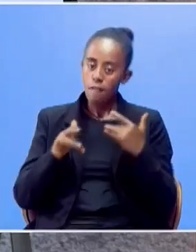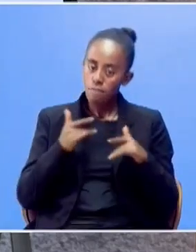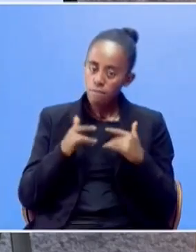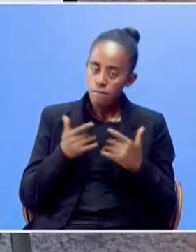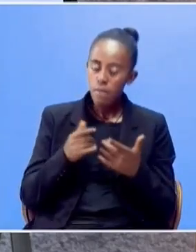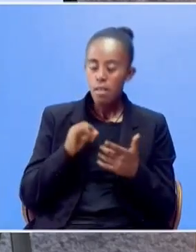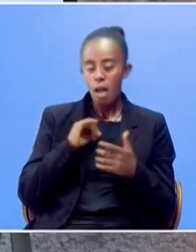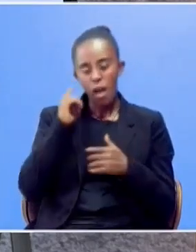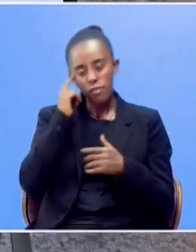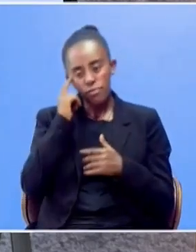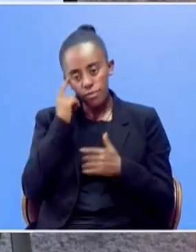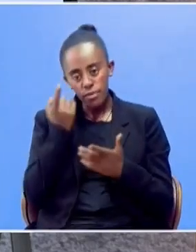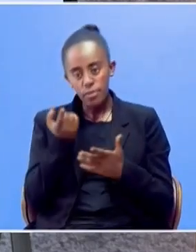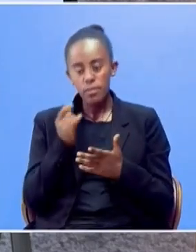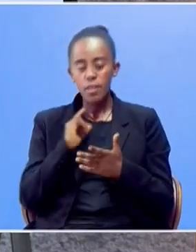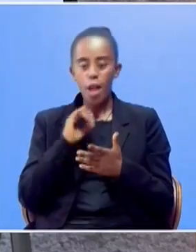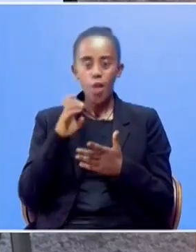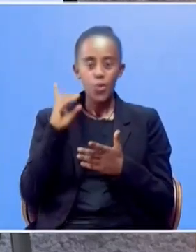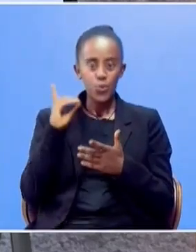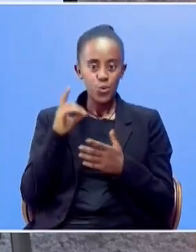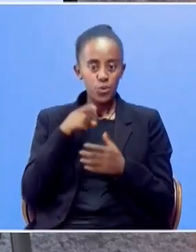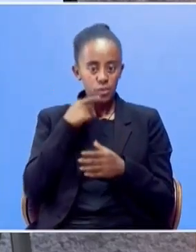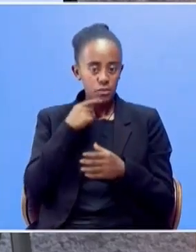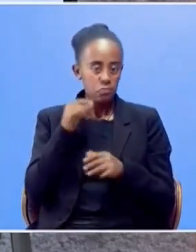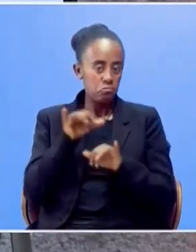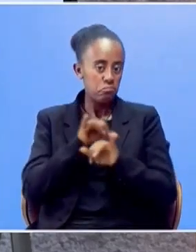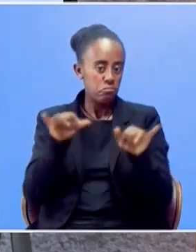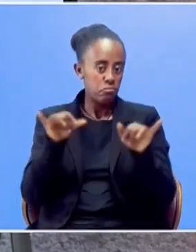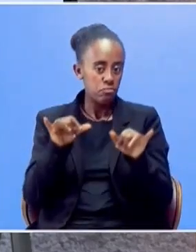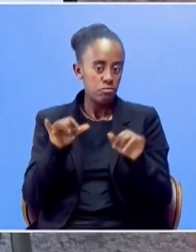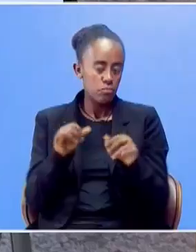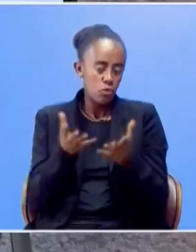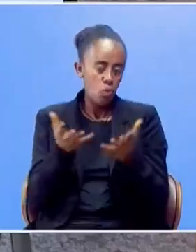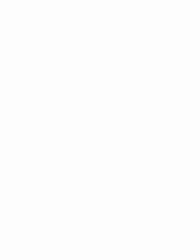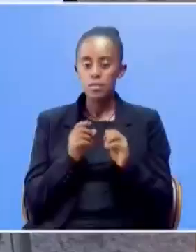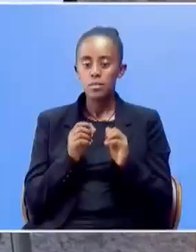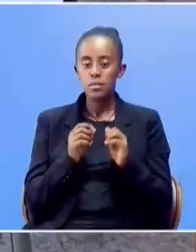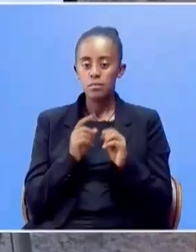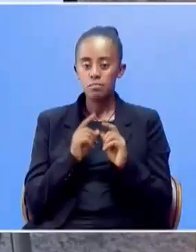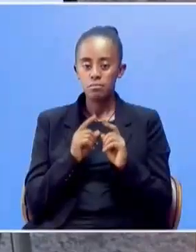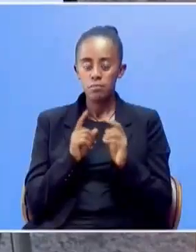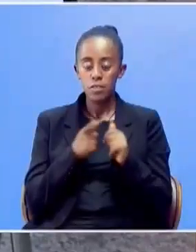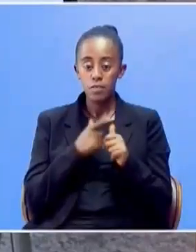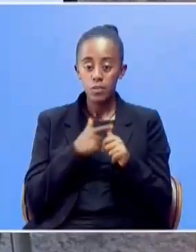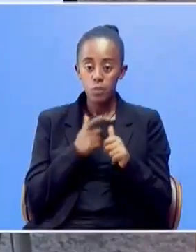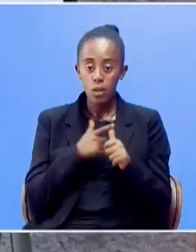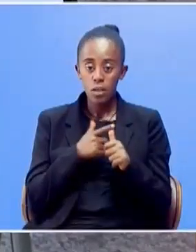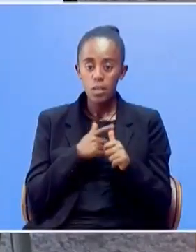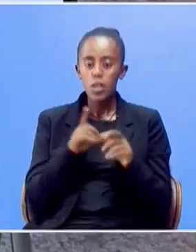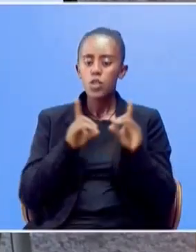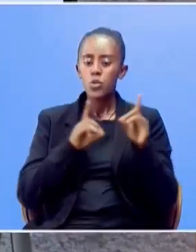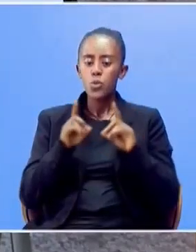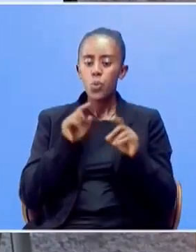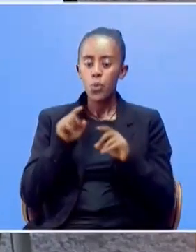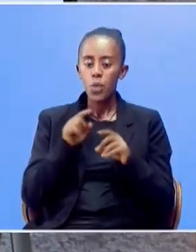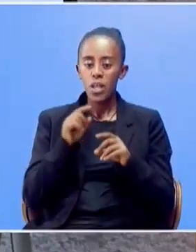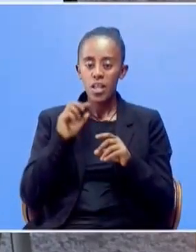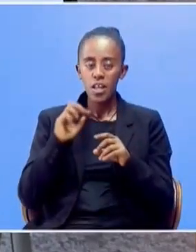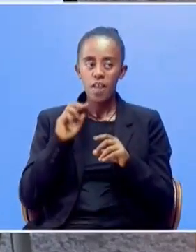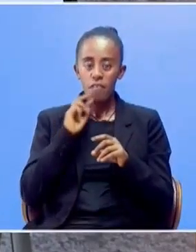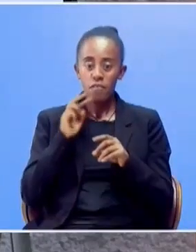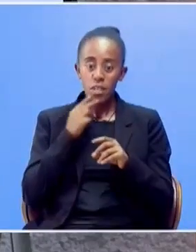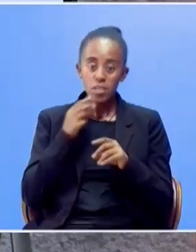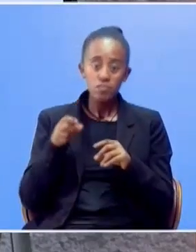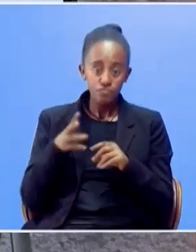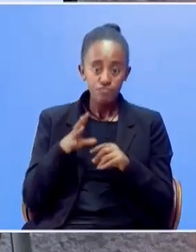I think, I would say, etc. Whichsoever you like, okay? The first one says what? Do you think eating vegetables is